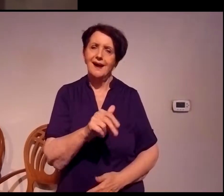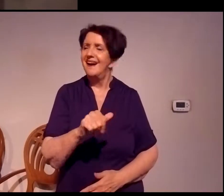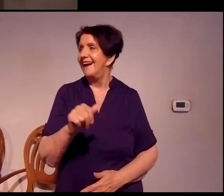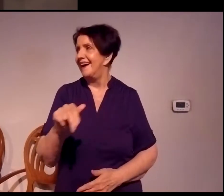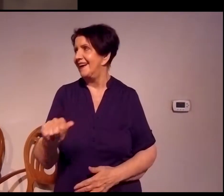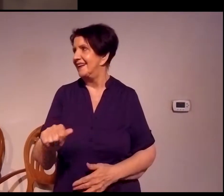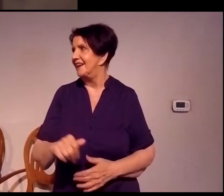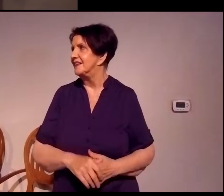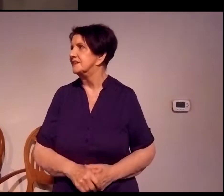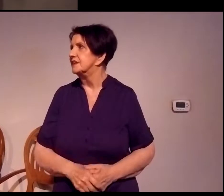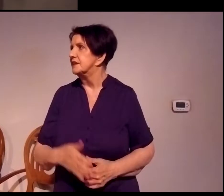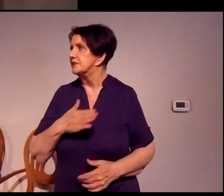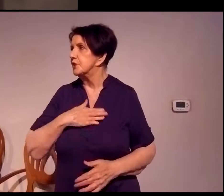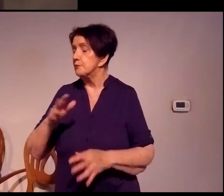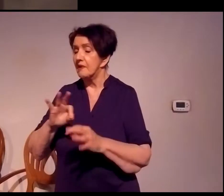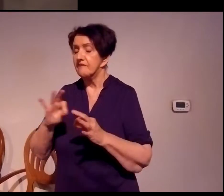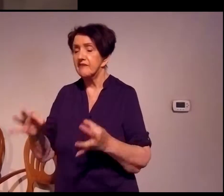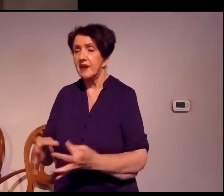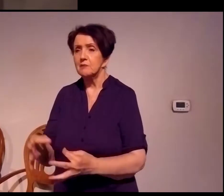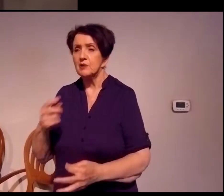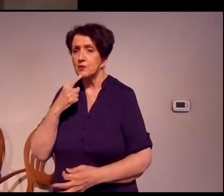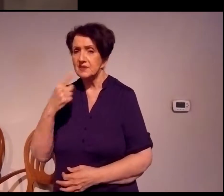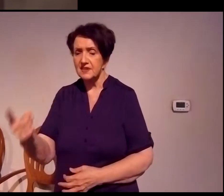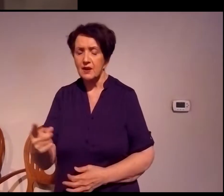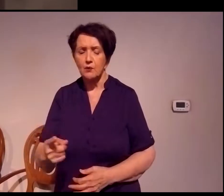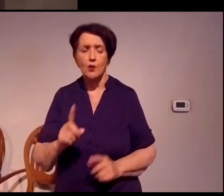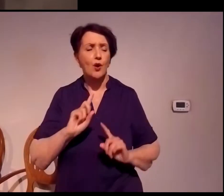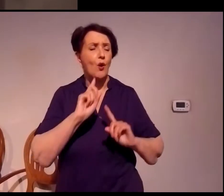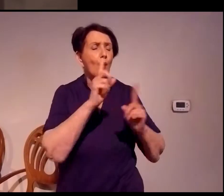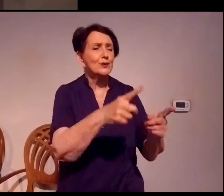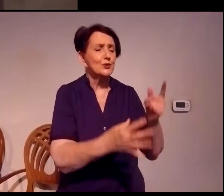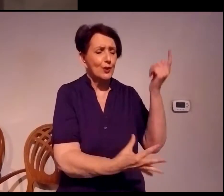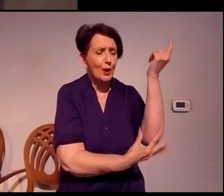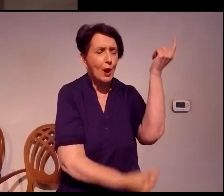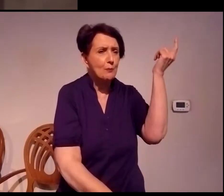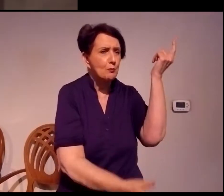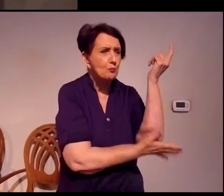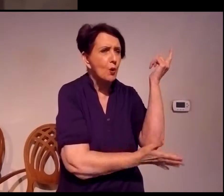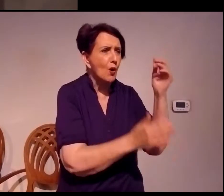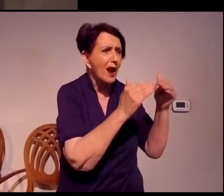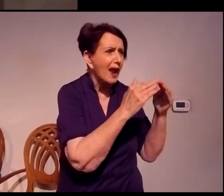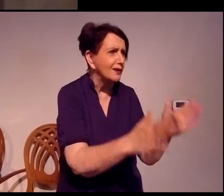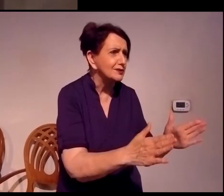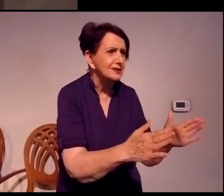So my family used to say, we are going to the poorhouse. Where is it?